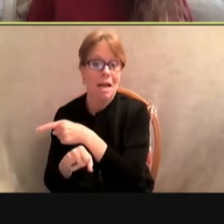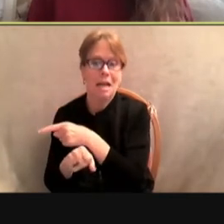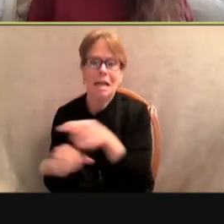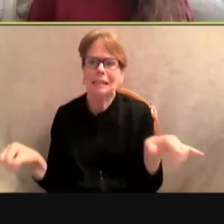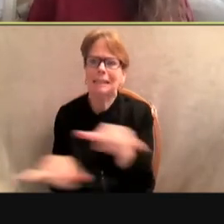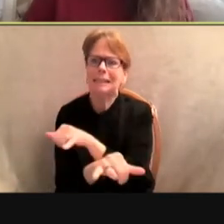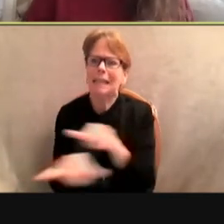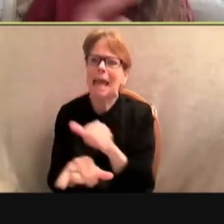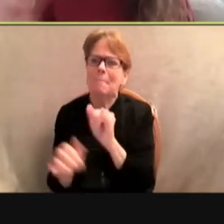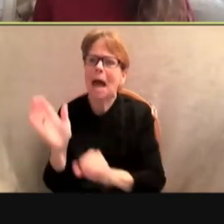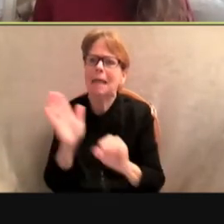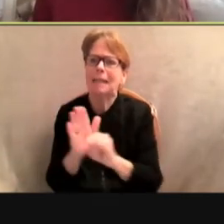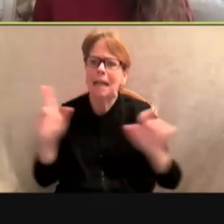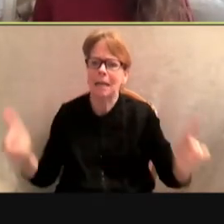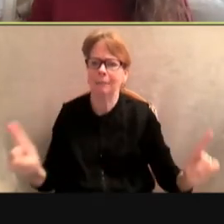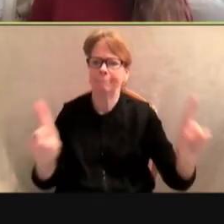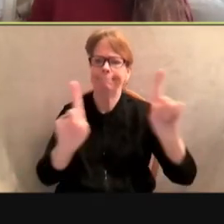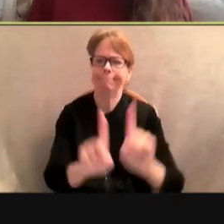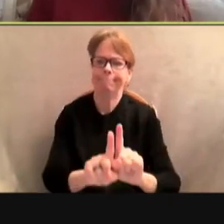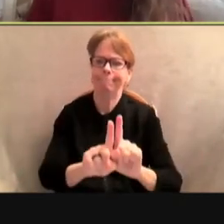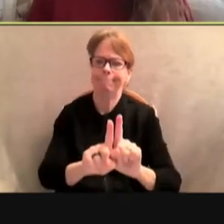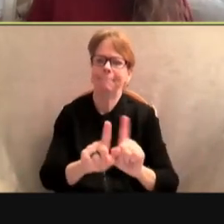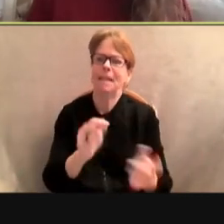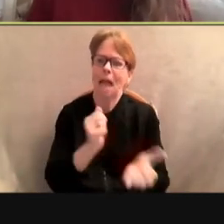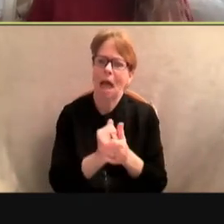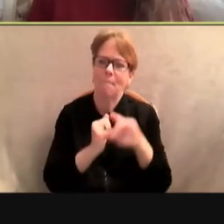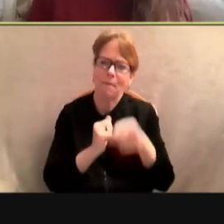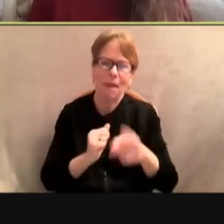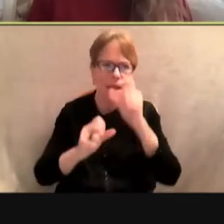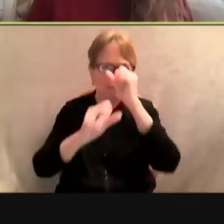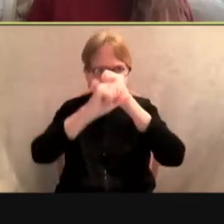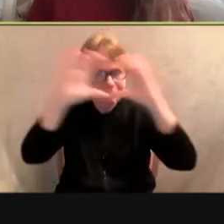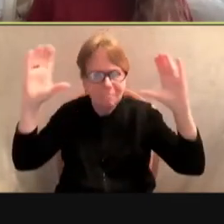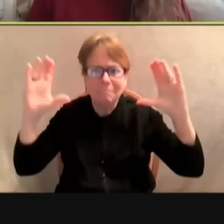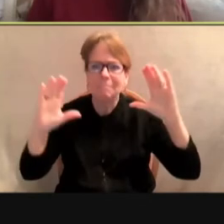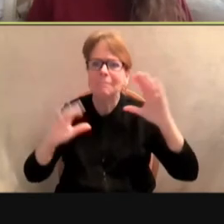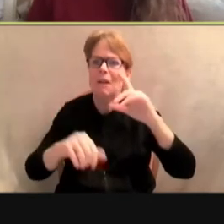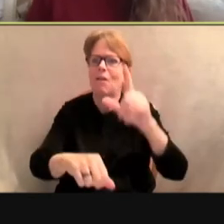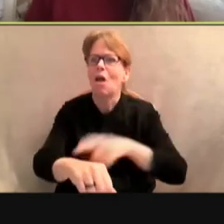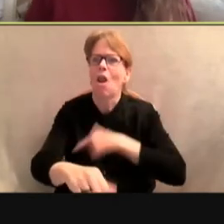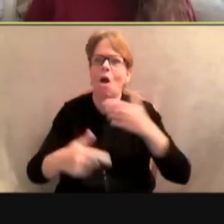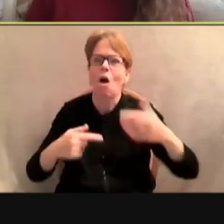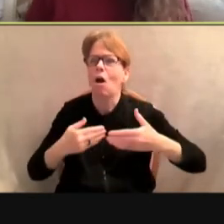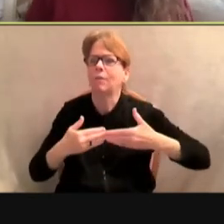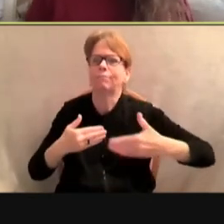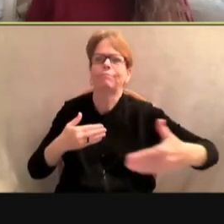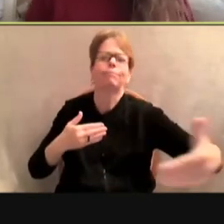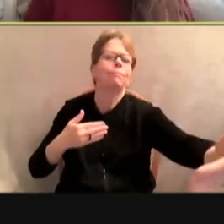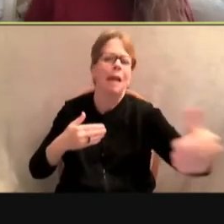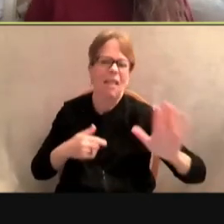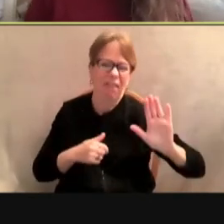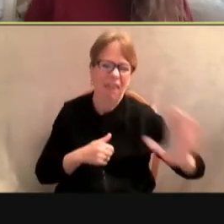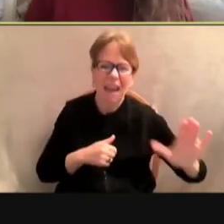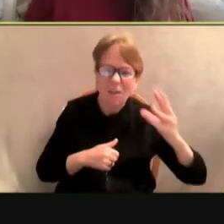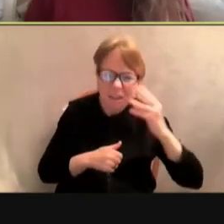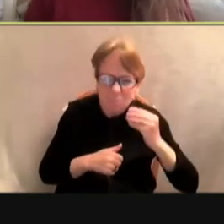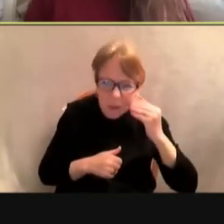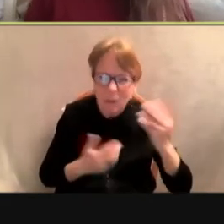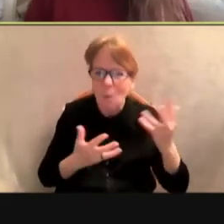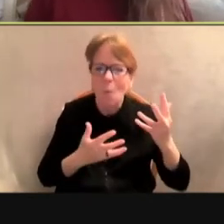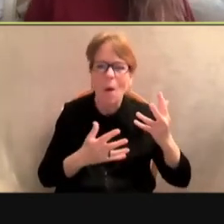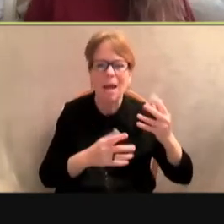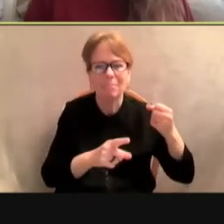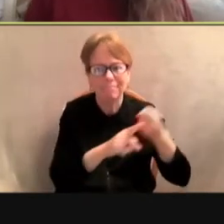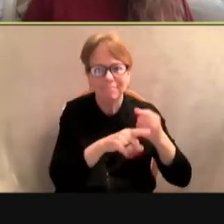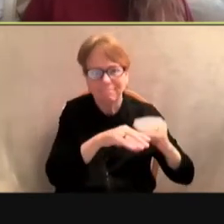help them and imagine the long haul of this experience and the impact that they can have. Both of these goals are already underway,